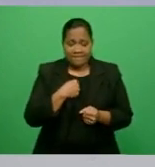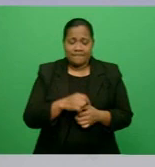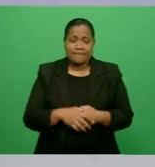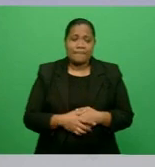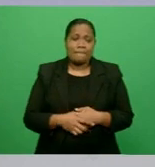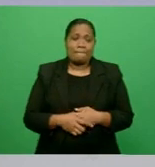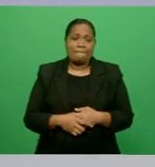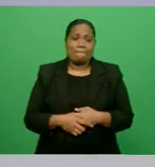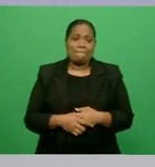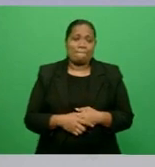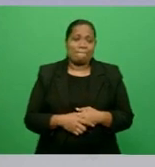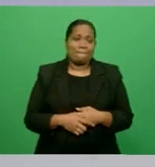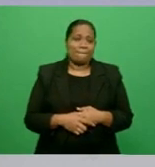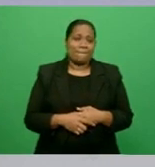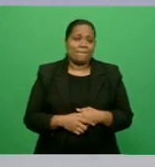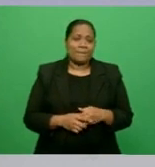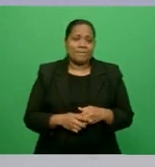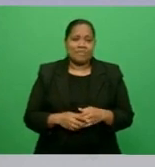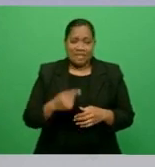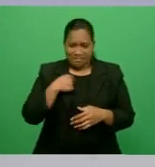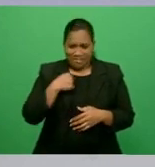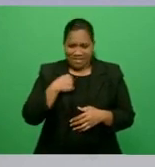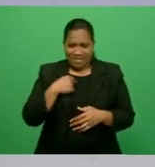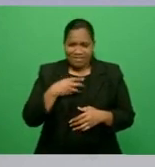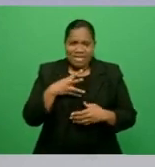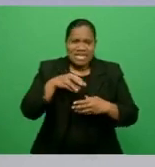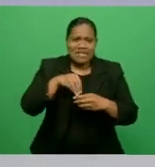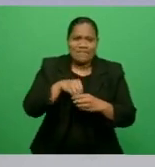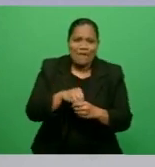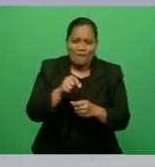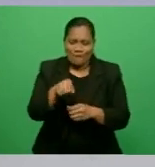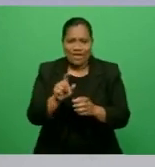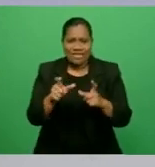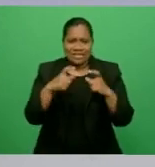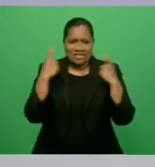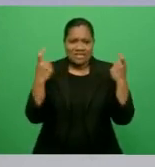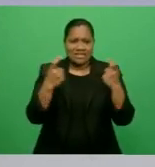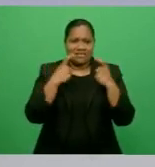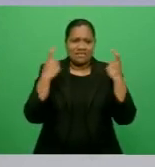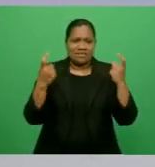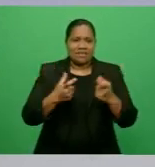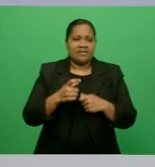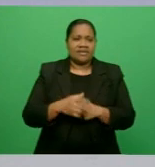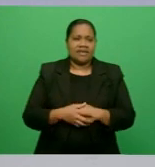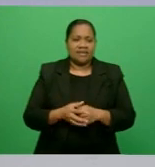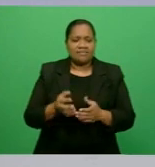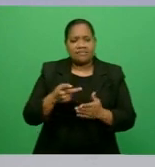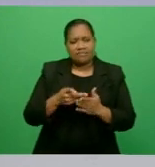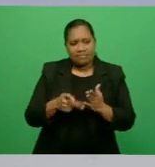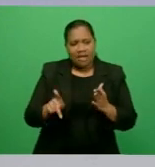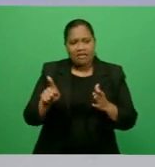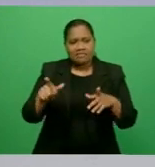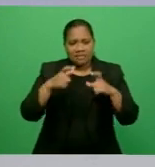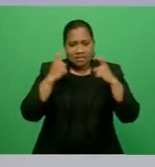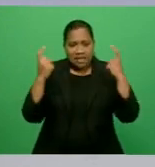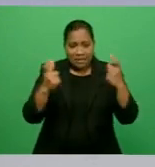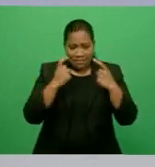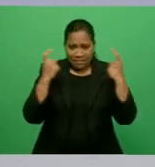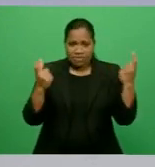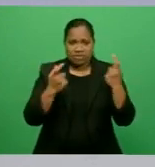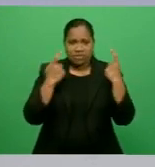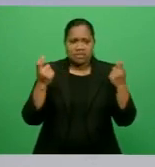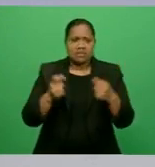to be in that celebration, to be part of, the celebration